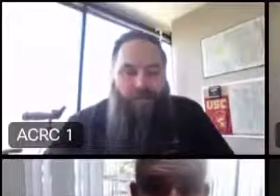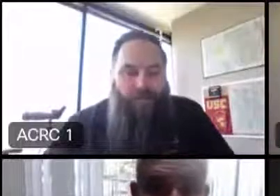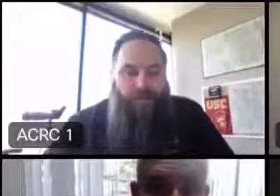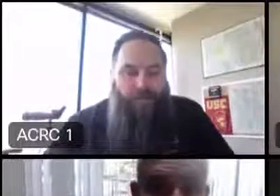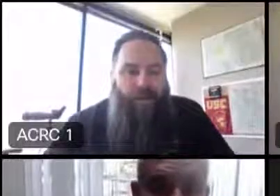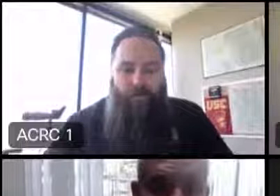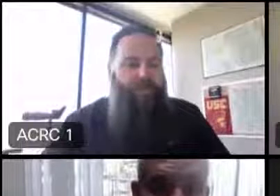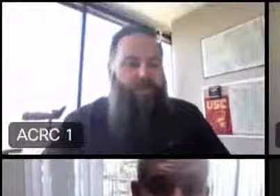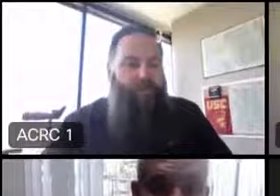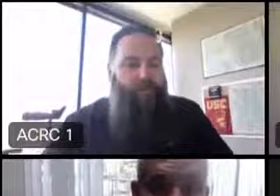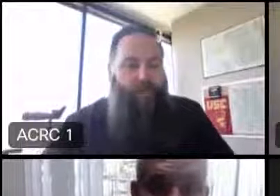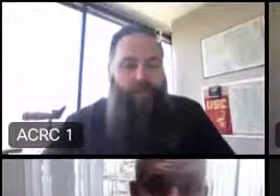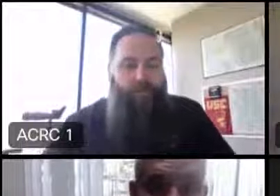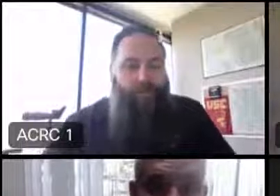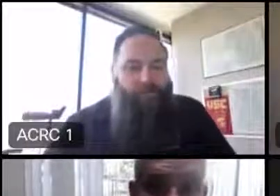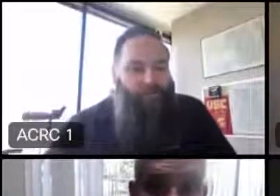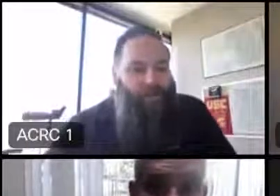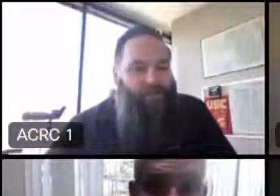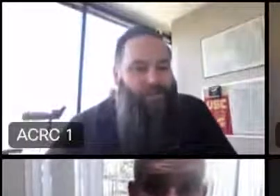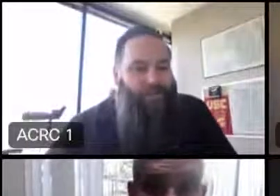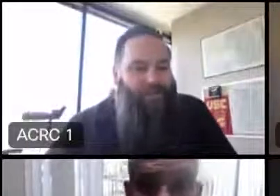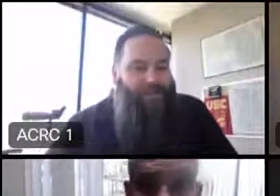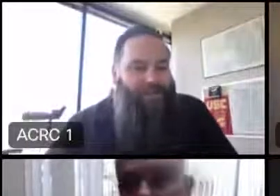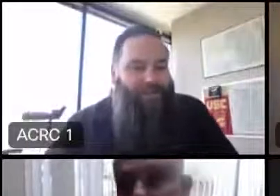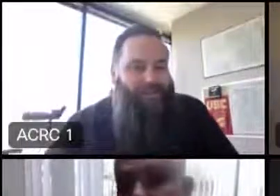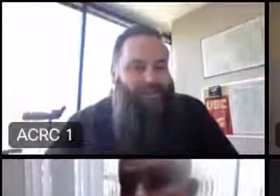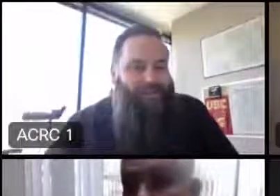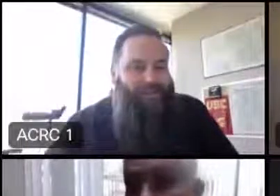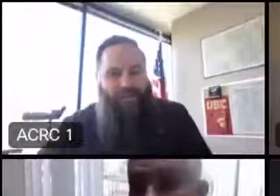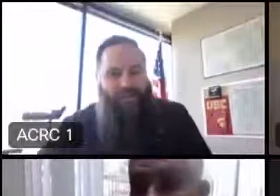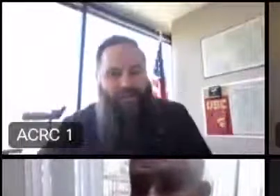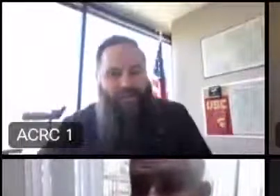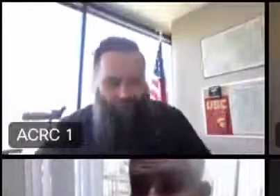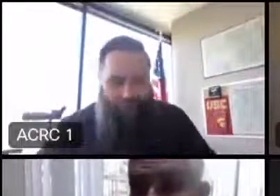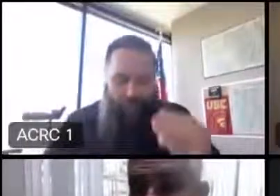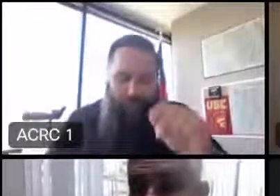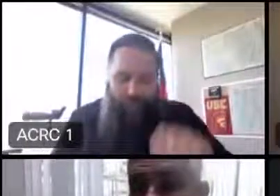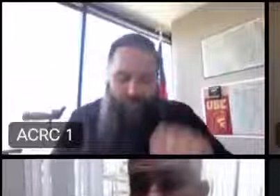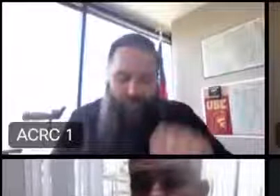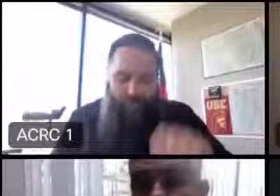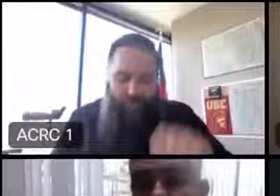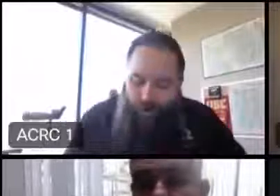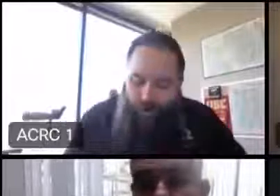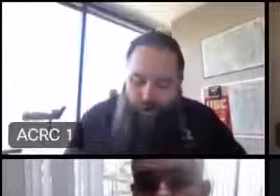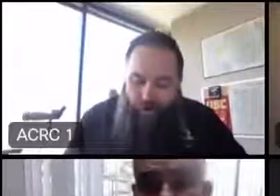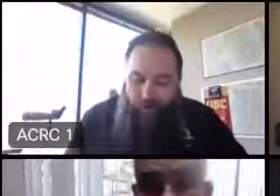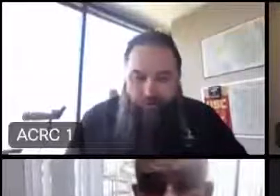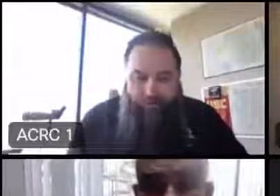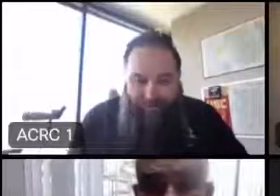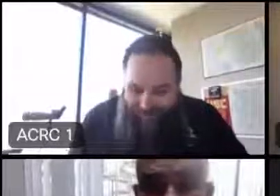Thank you very much, Jean. And I will say good morning to Faye this morning, another client services manager that's with us. Faye Tate, good morning. Good morning. All